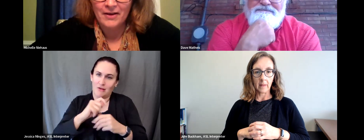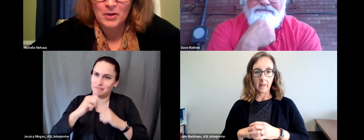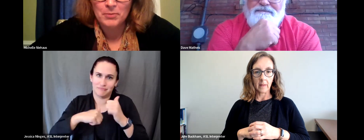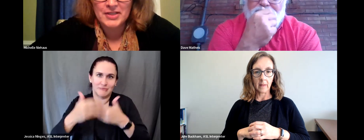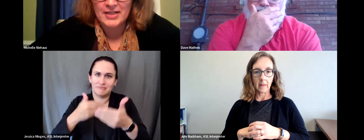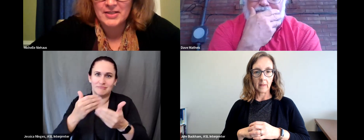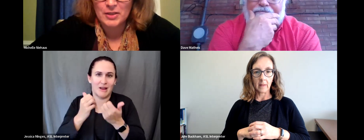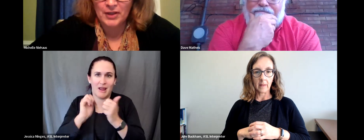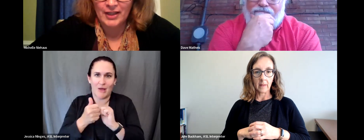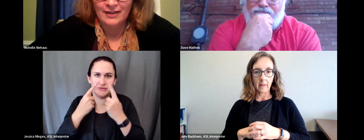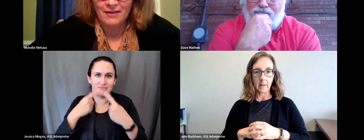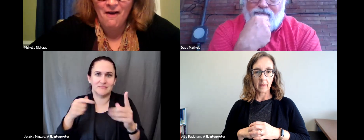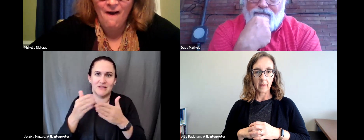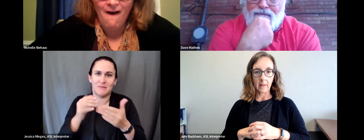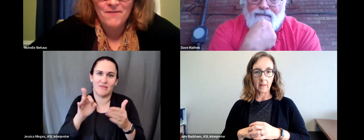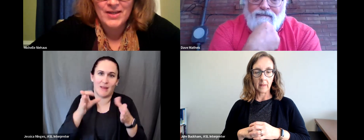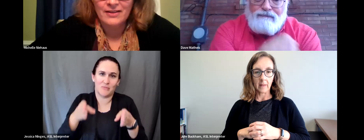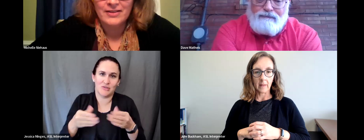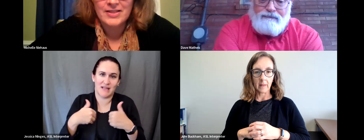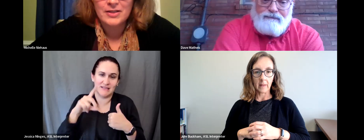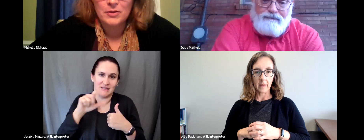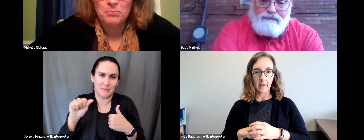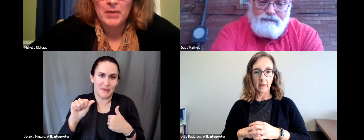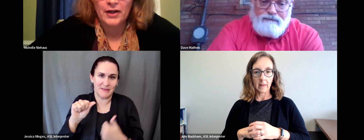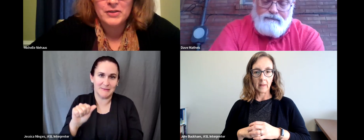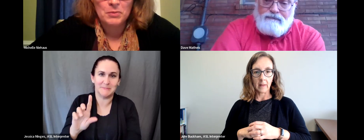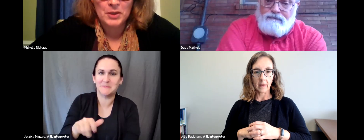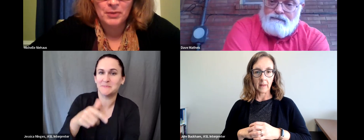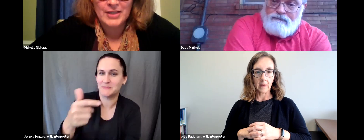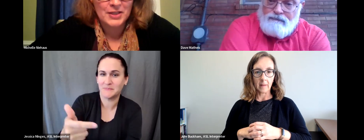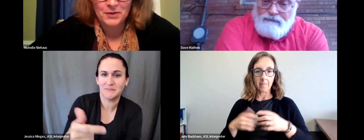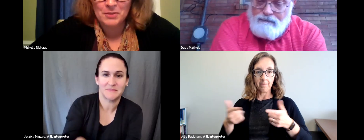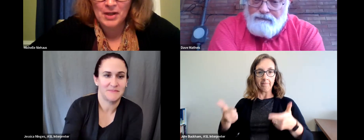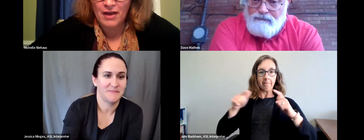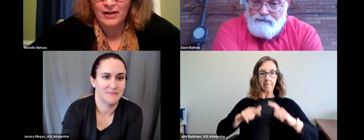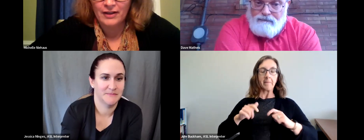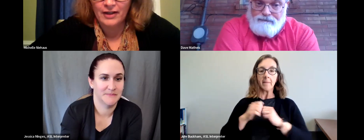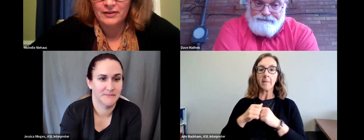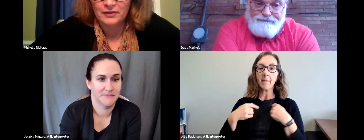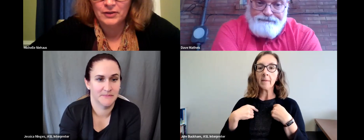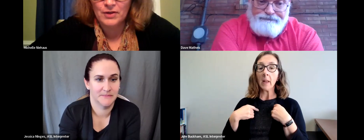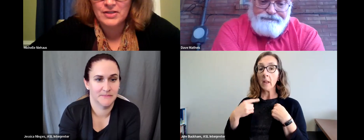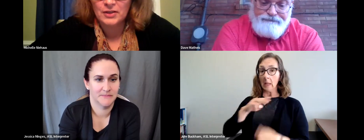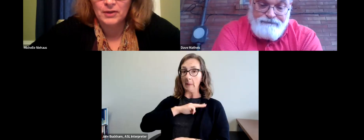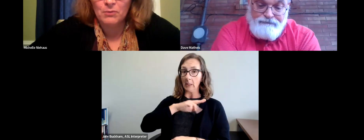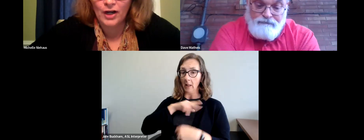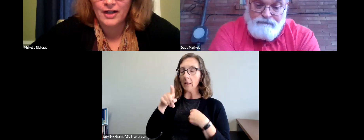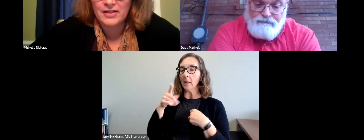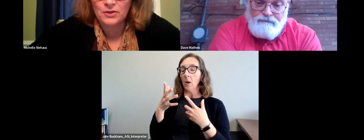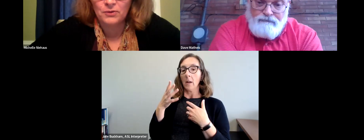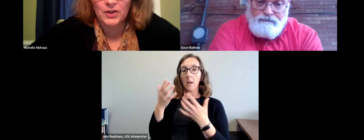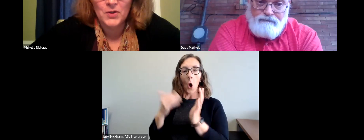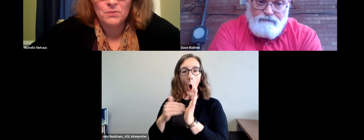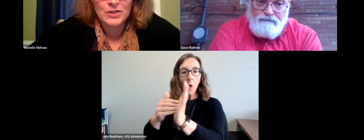not a person has a disability. And often it's barriers we put in place that don't need to be there. And you continually